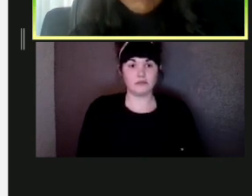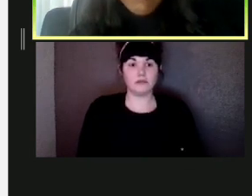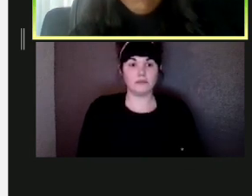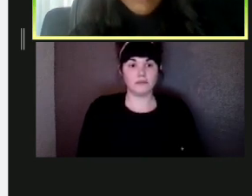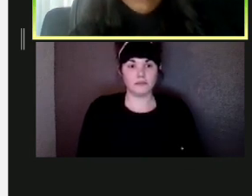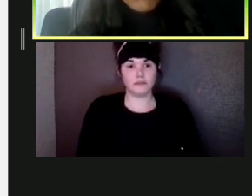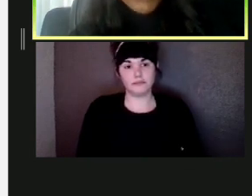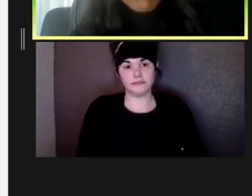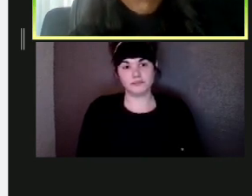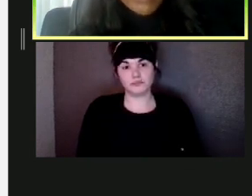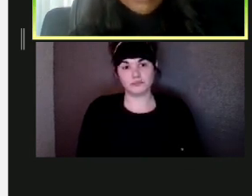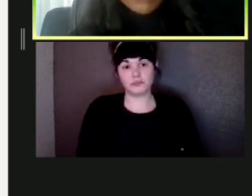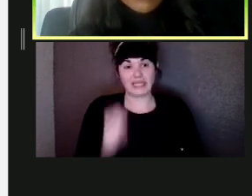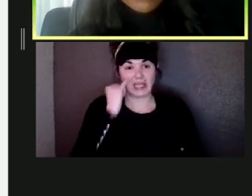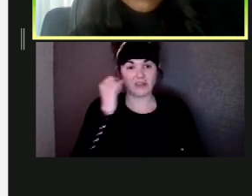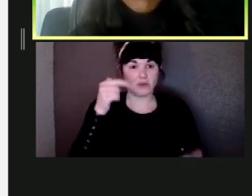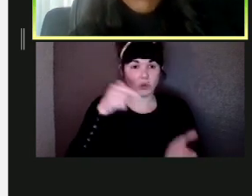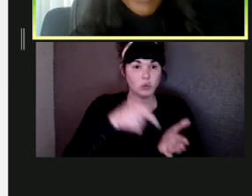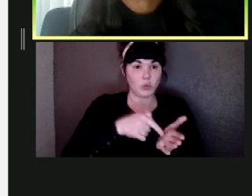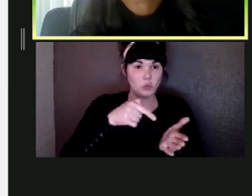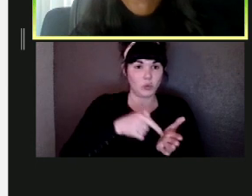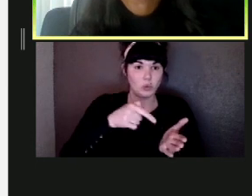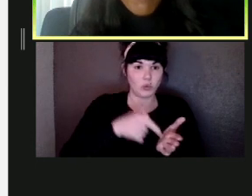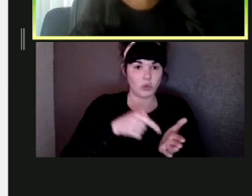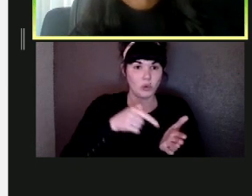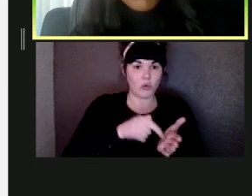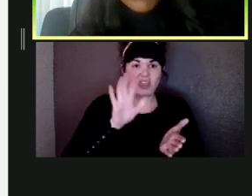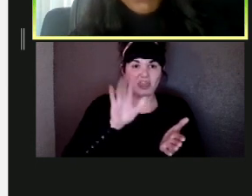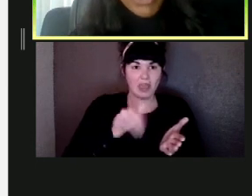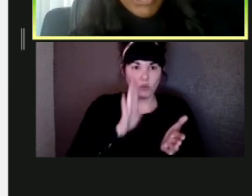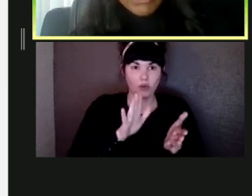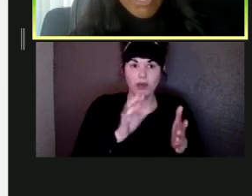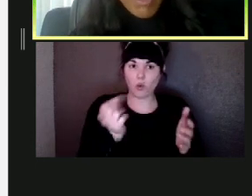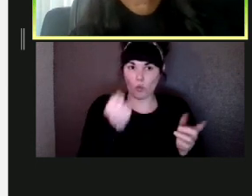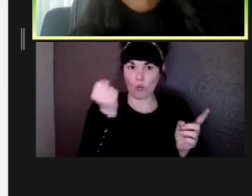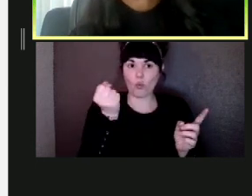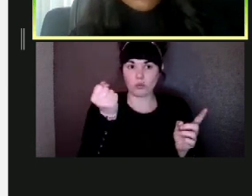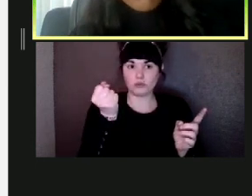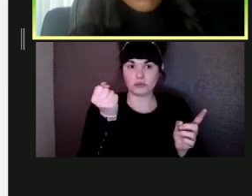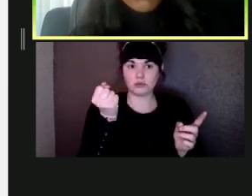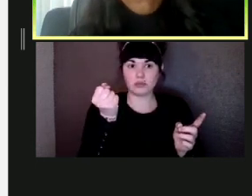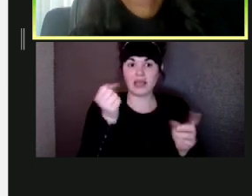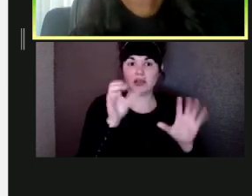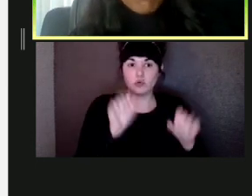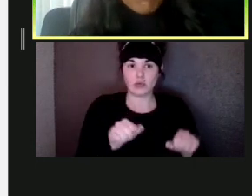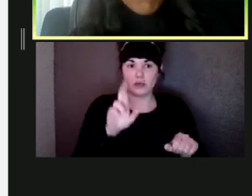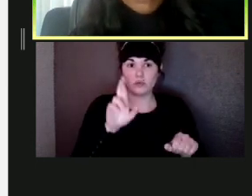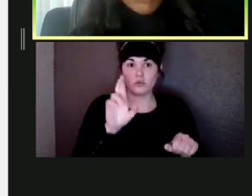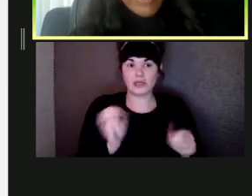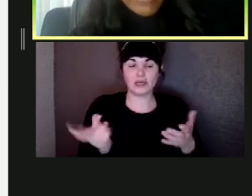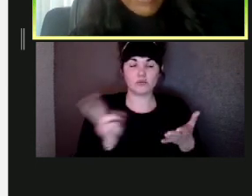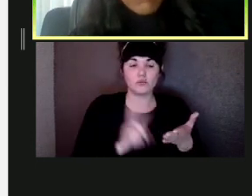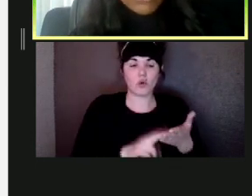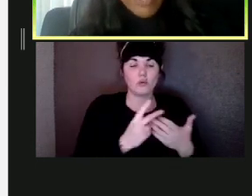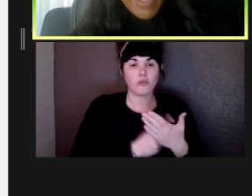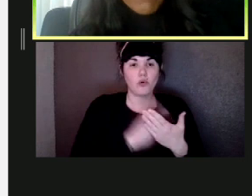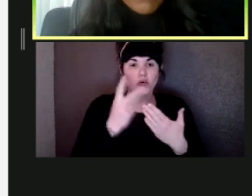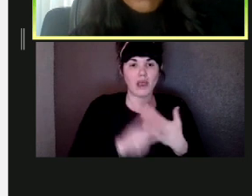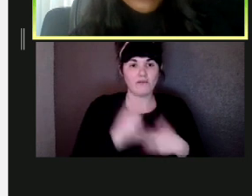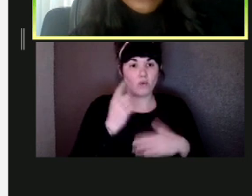and they can re-enroll into this program, um, for two years. Um, they receive a 25 monthly credit,